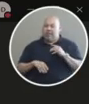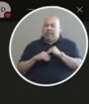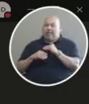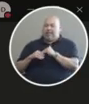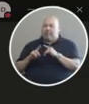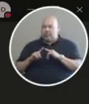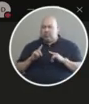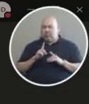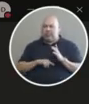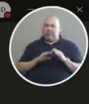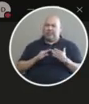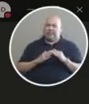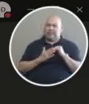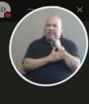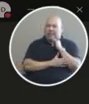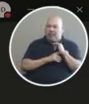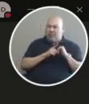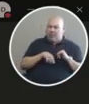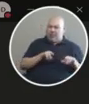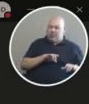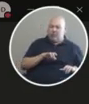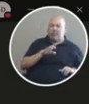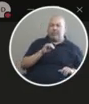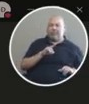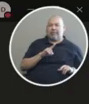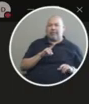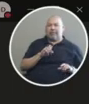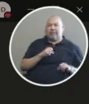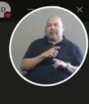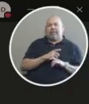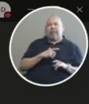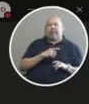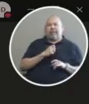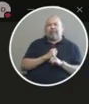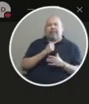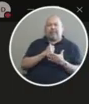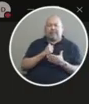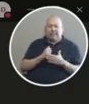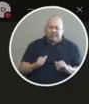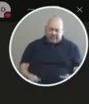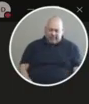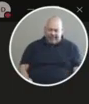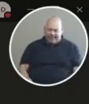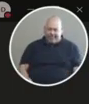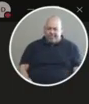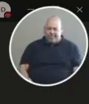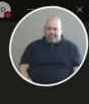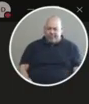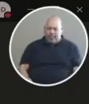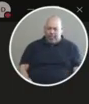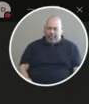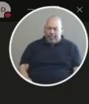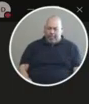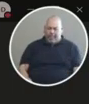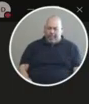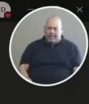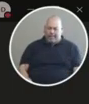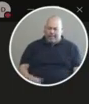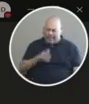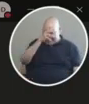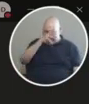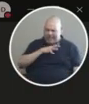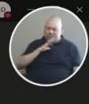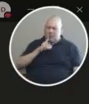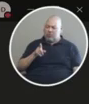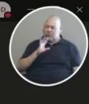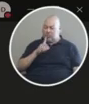up to what the city and county are doing, can get assistance. Ms. Hernandez, what Jessica